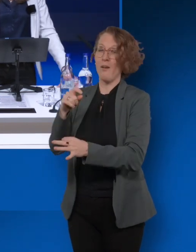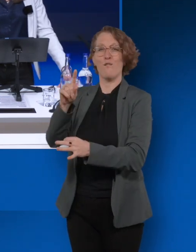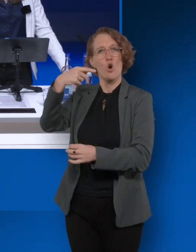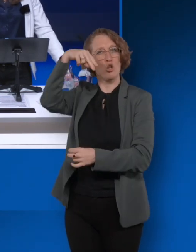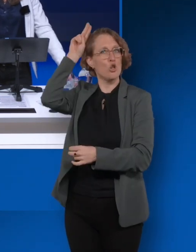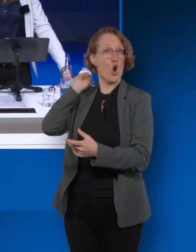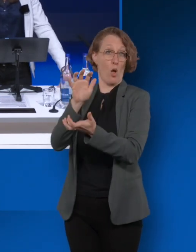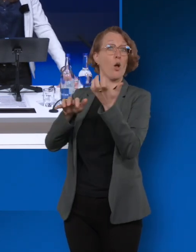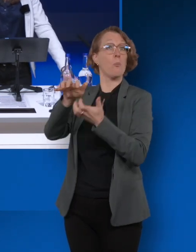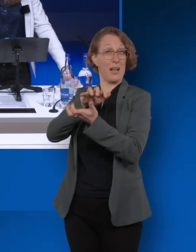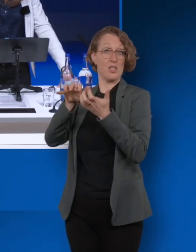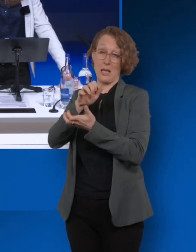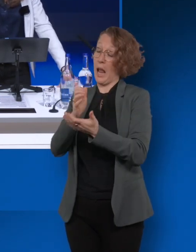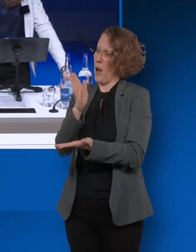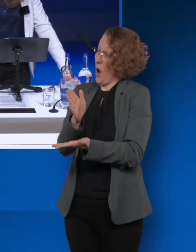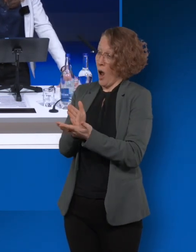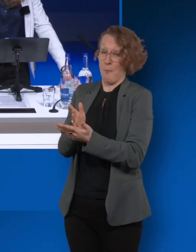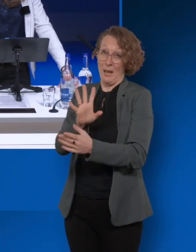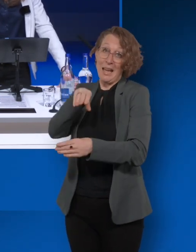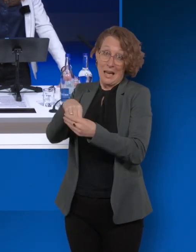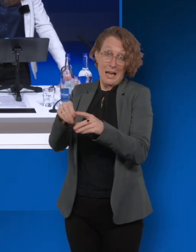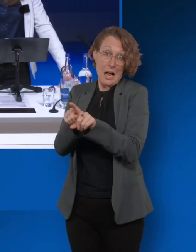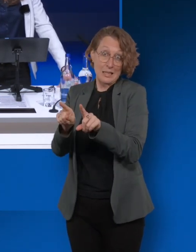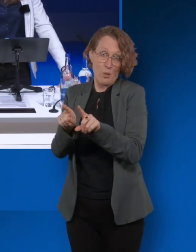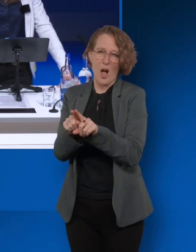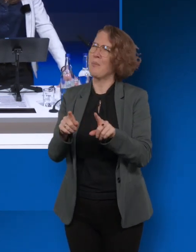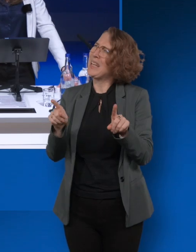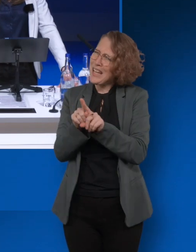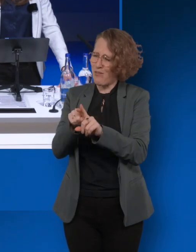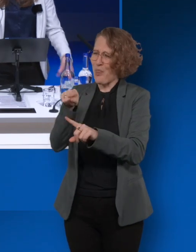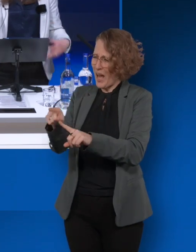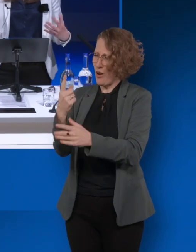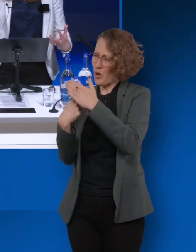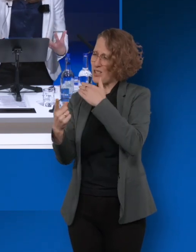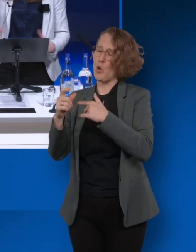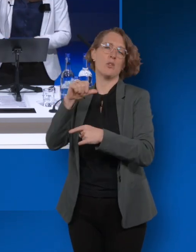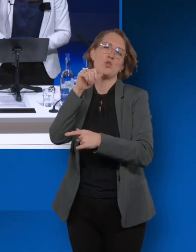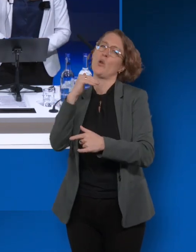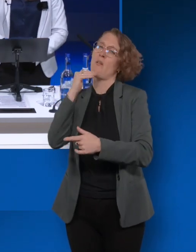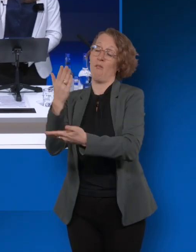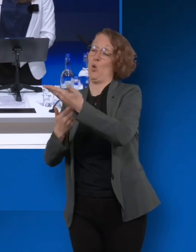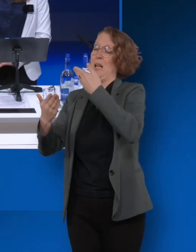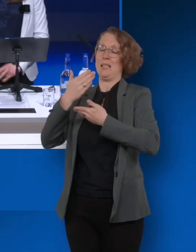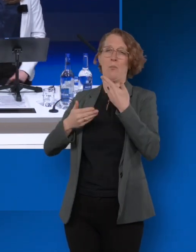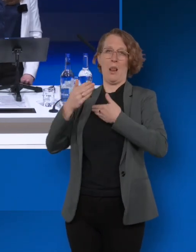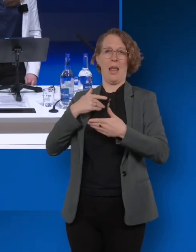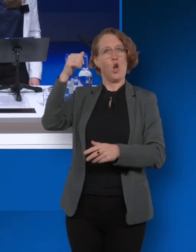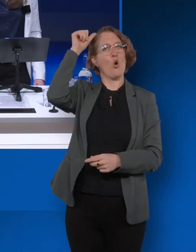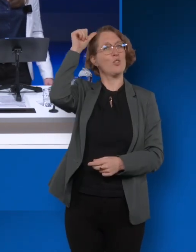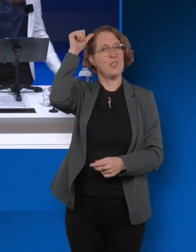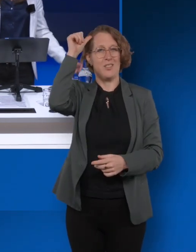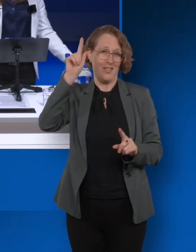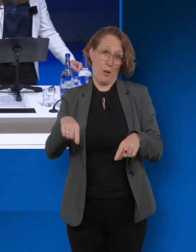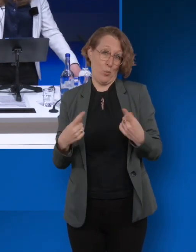definitely part of it, I would say, but even this alone doesn't seem to be enough to explain consciousness.